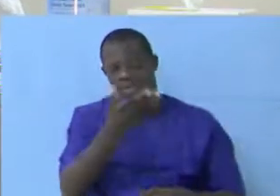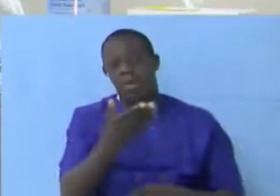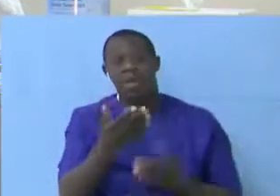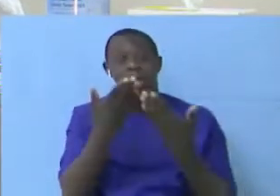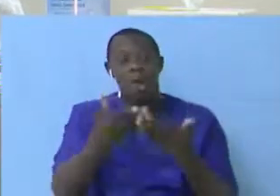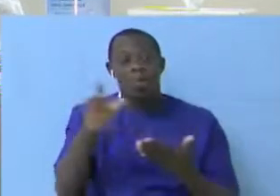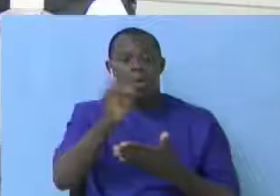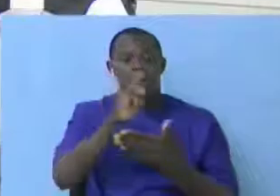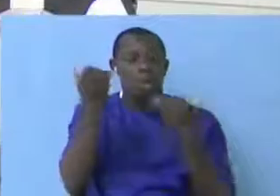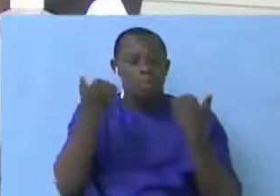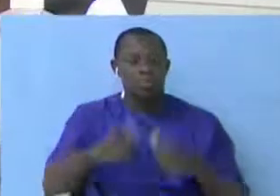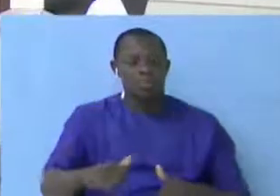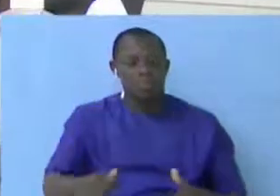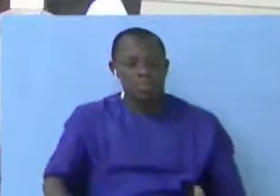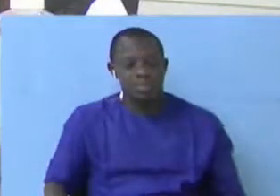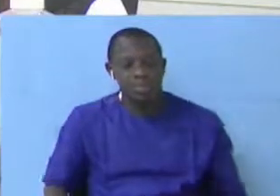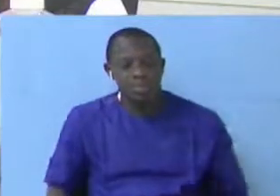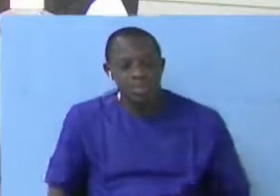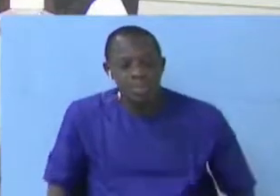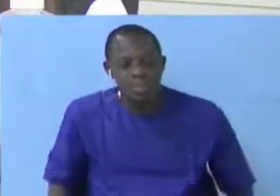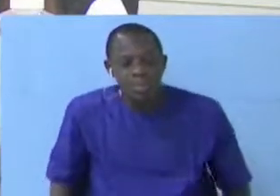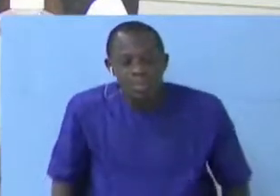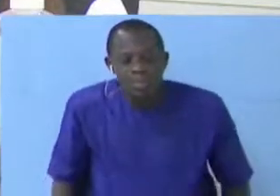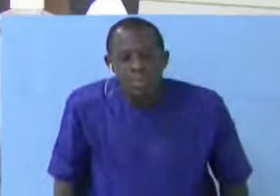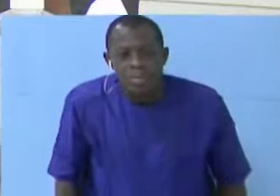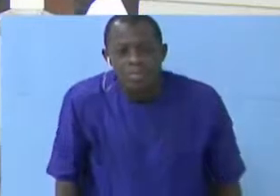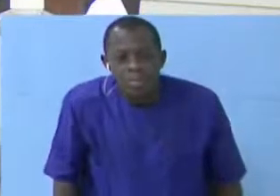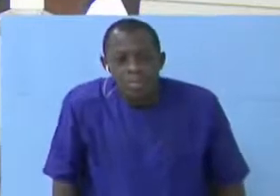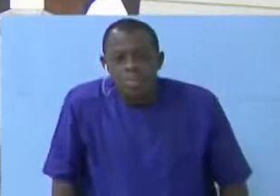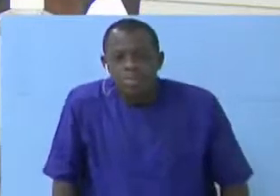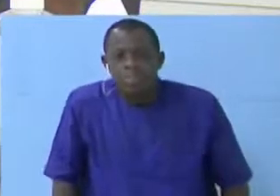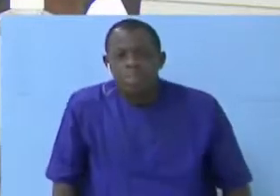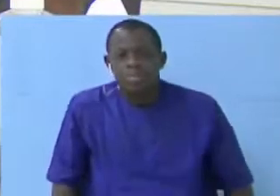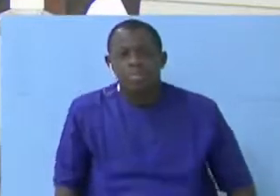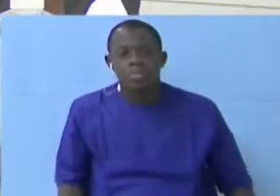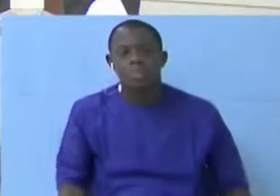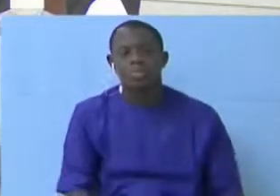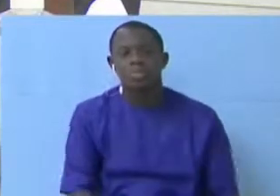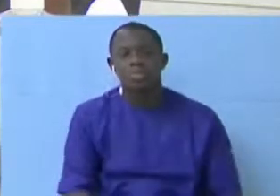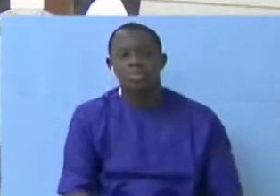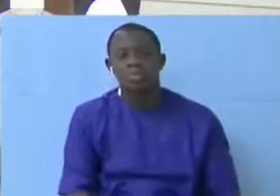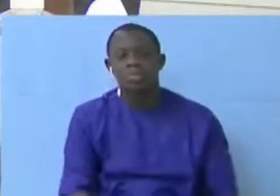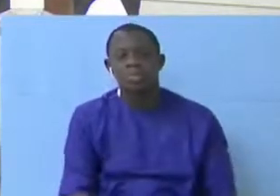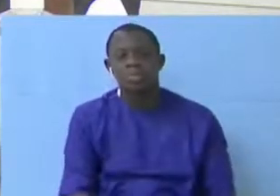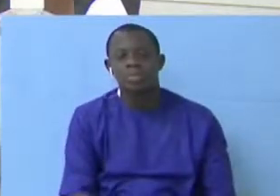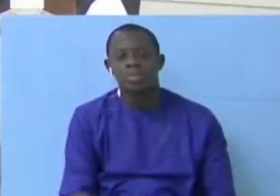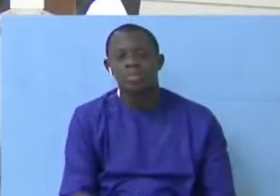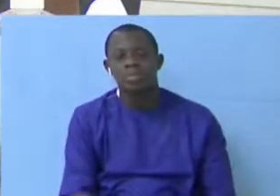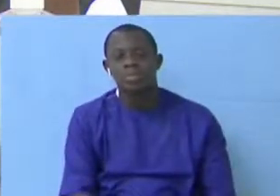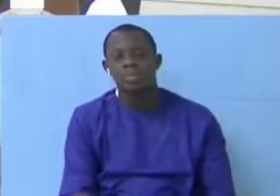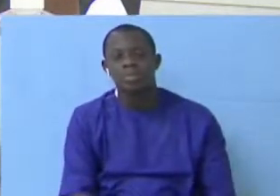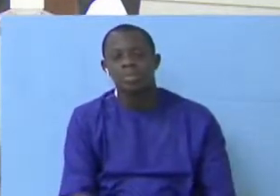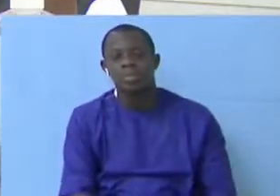Munana nage. I believe these beatings, the people that were subjected to these beatings were, I